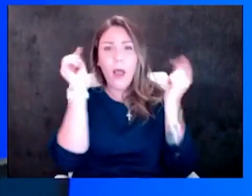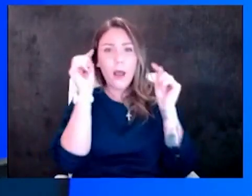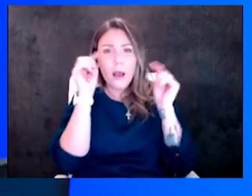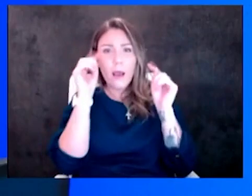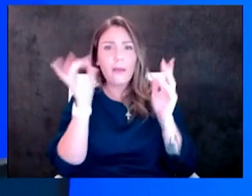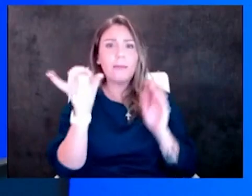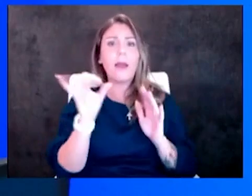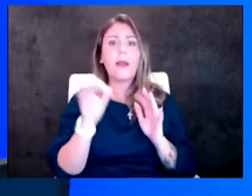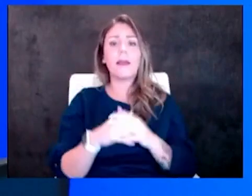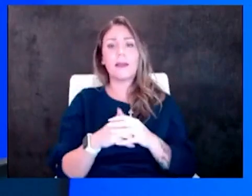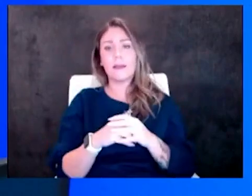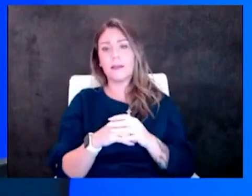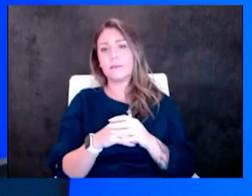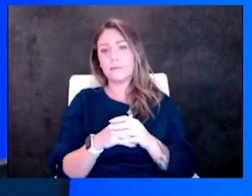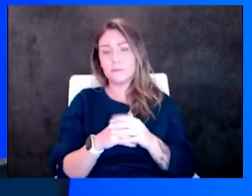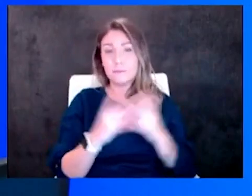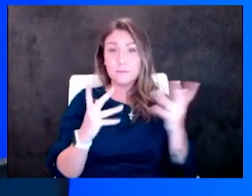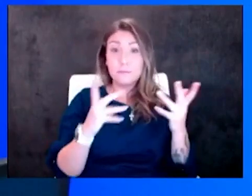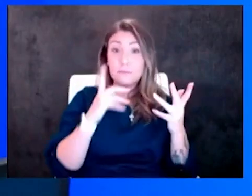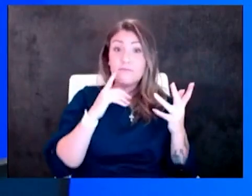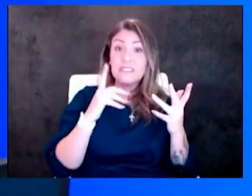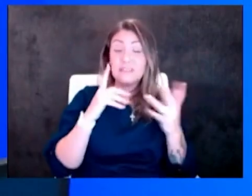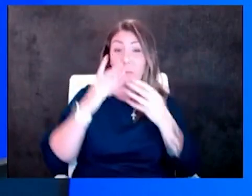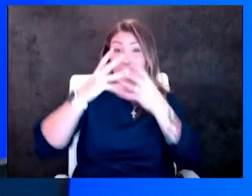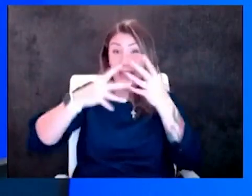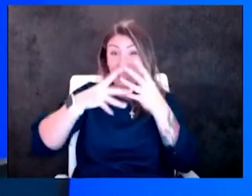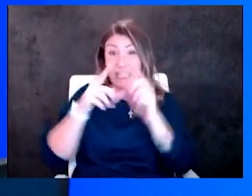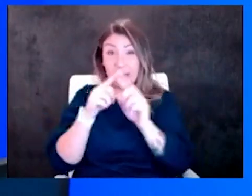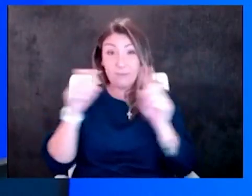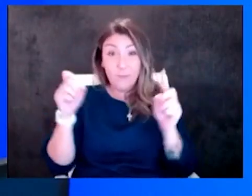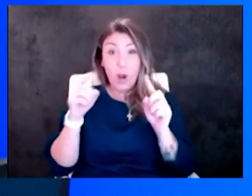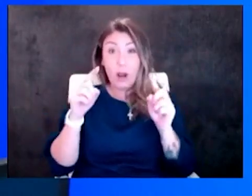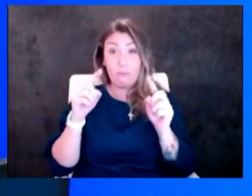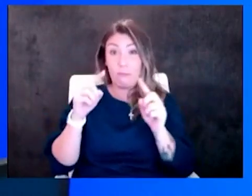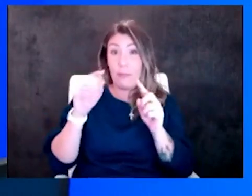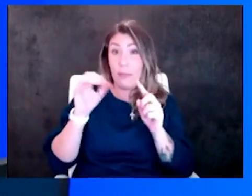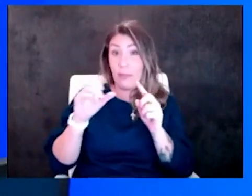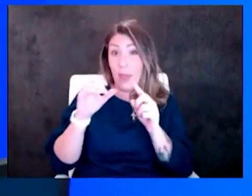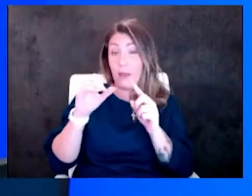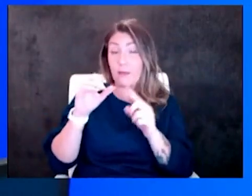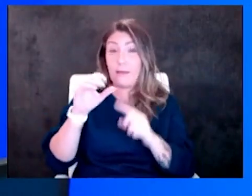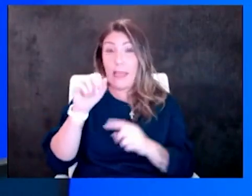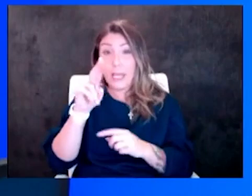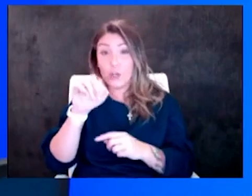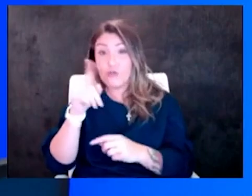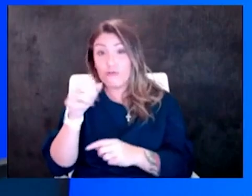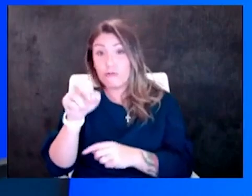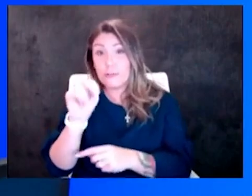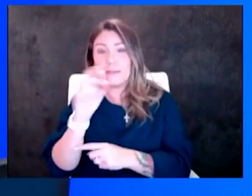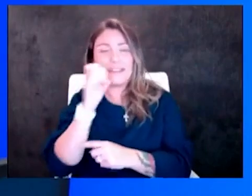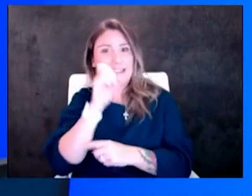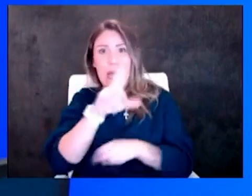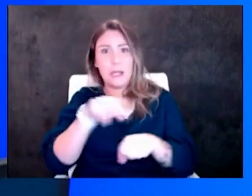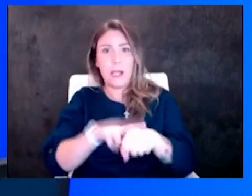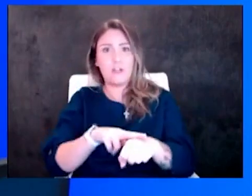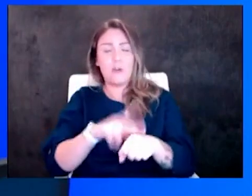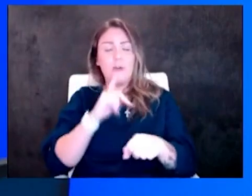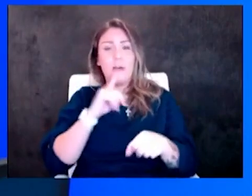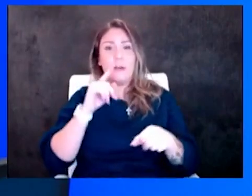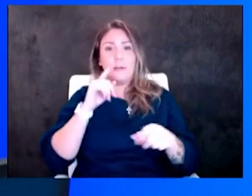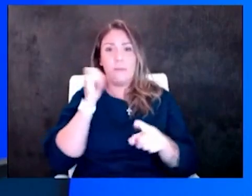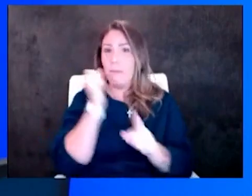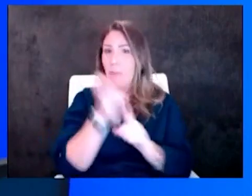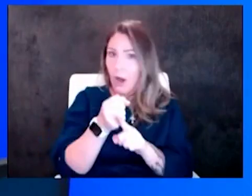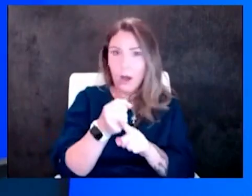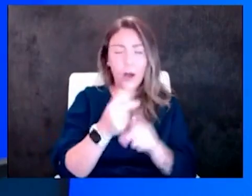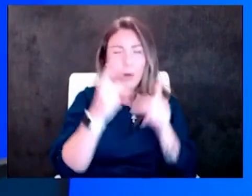harbinger of bleeding from the aneurysm, it is a very unnatural type of headache. It is the sudden onset of the worst headache